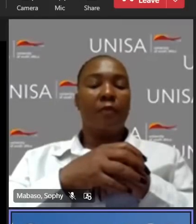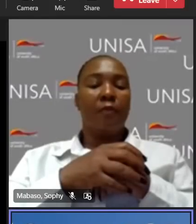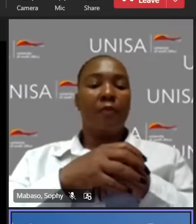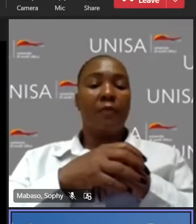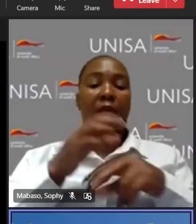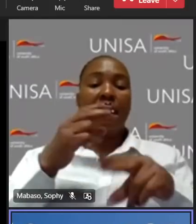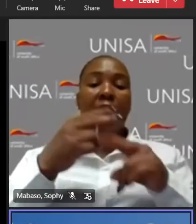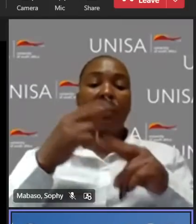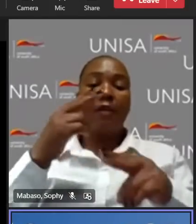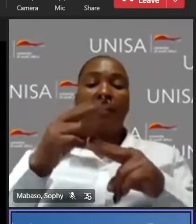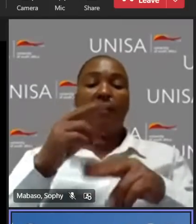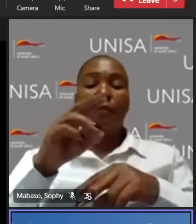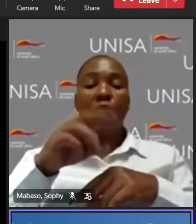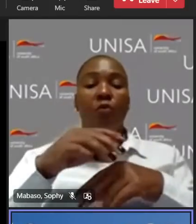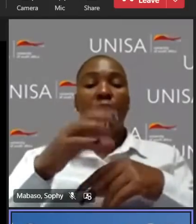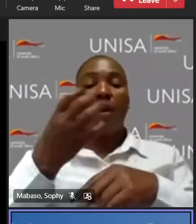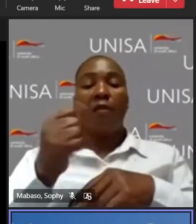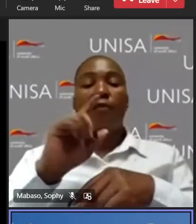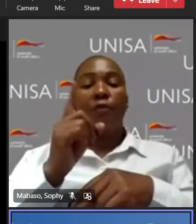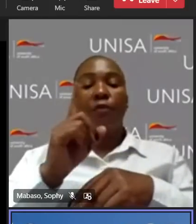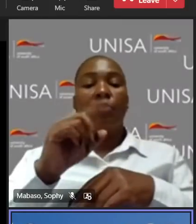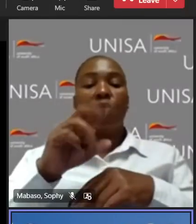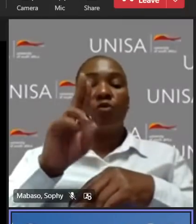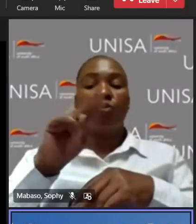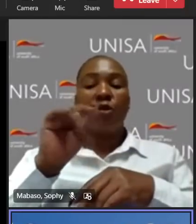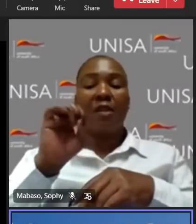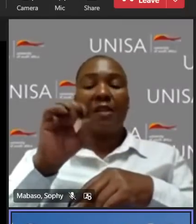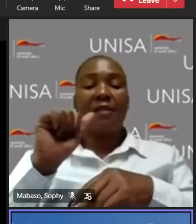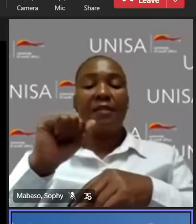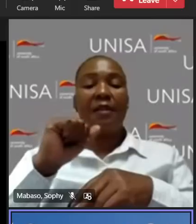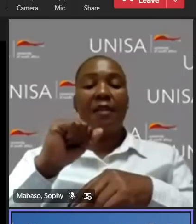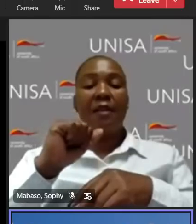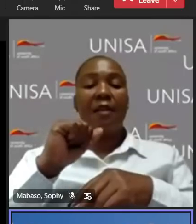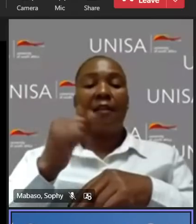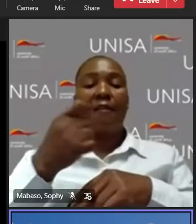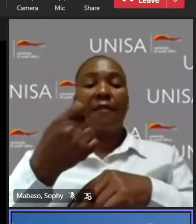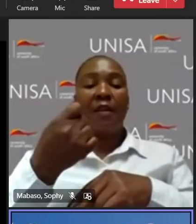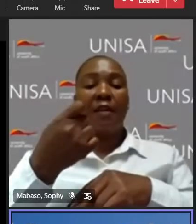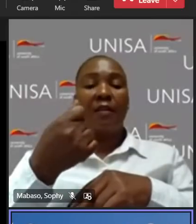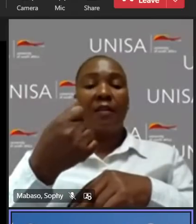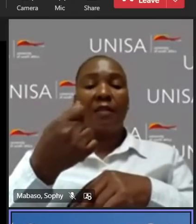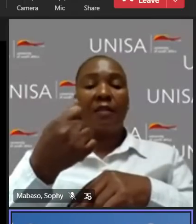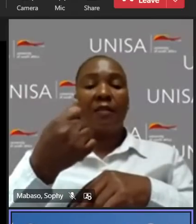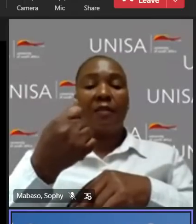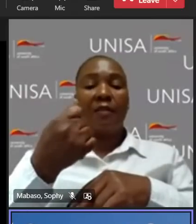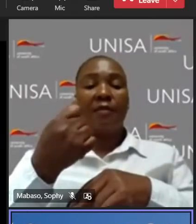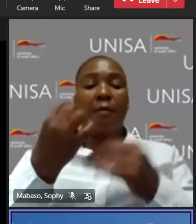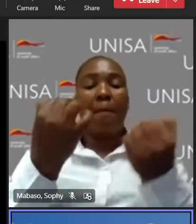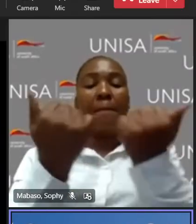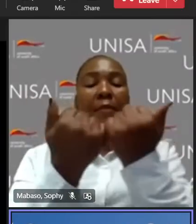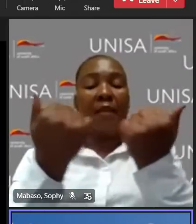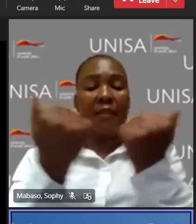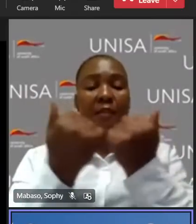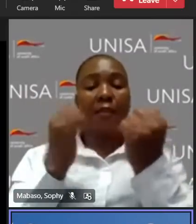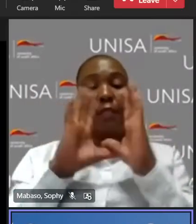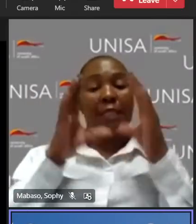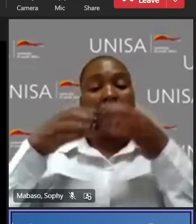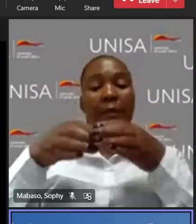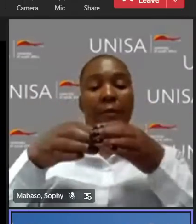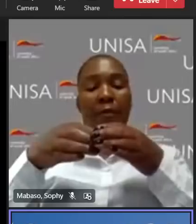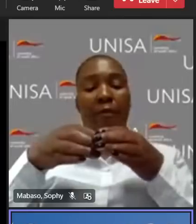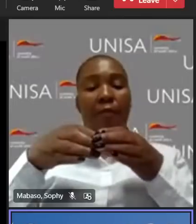Finally, we have also the Unisa funding, the Unisa bursary scheme. Also, we are